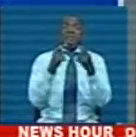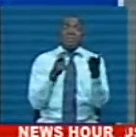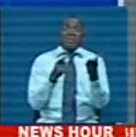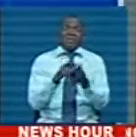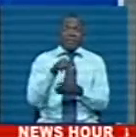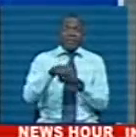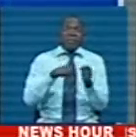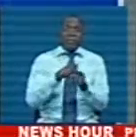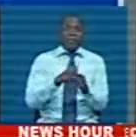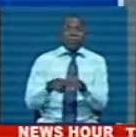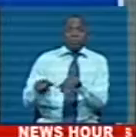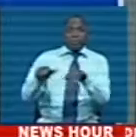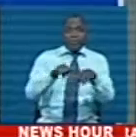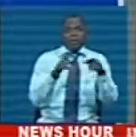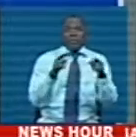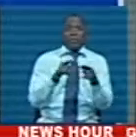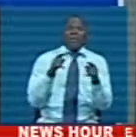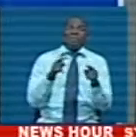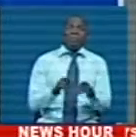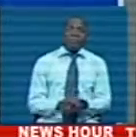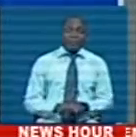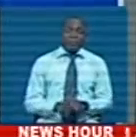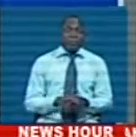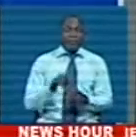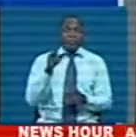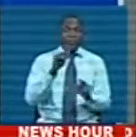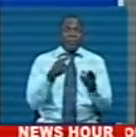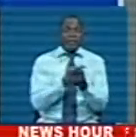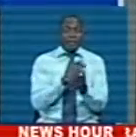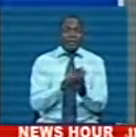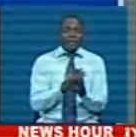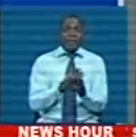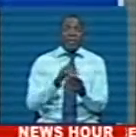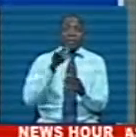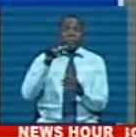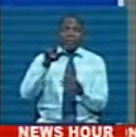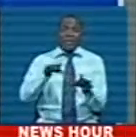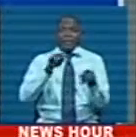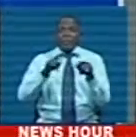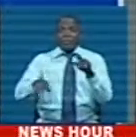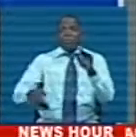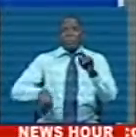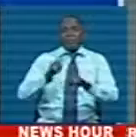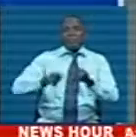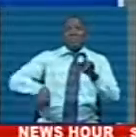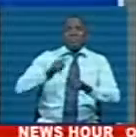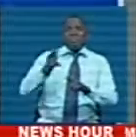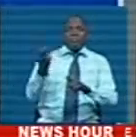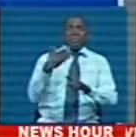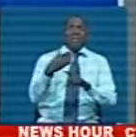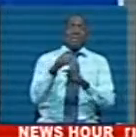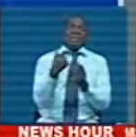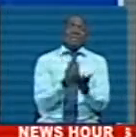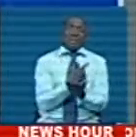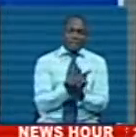the 2018 Commonwealth Games fiasco. More than 50 Ghanaians were deported for allegedly attempting to enter the